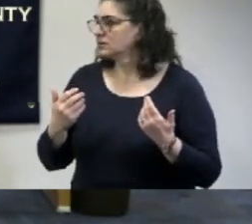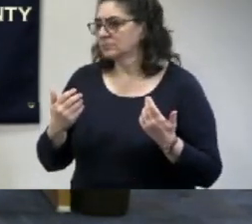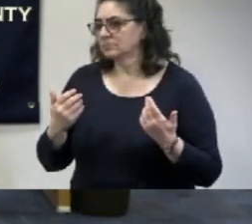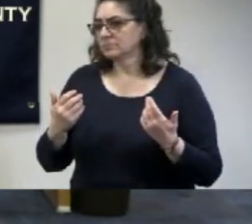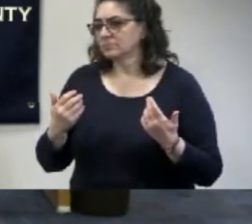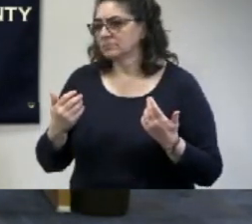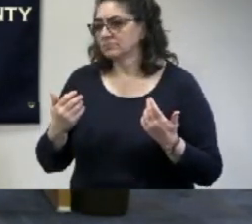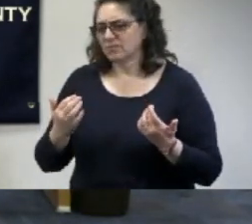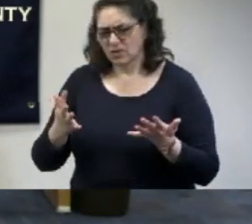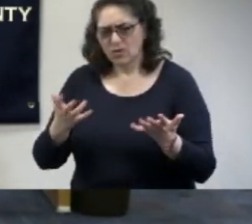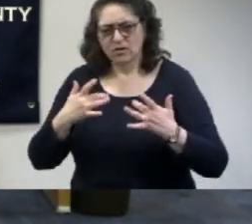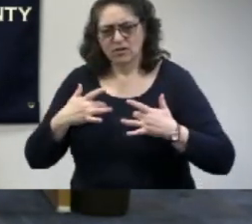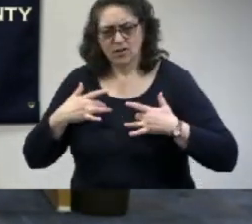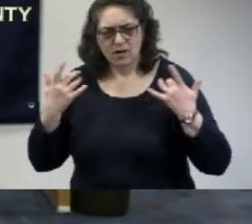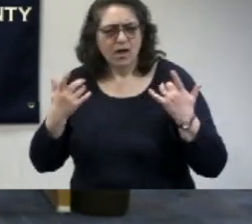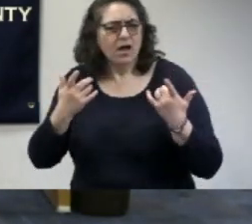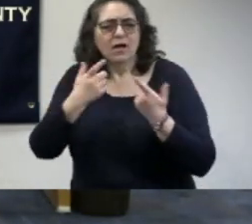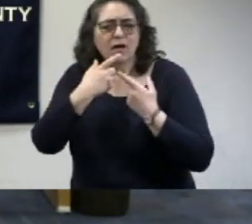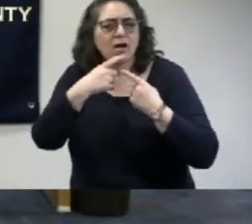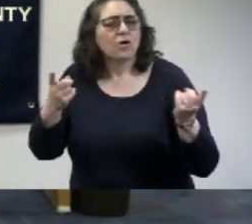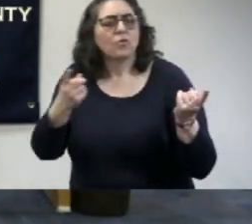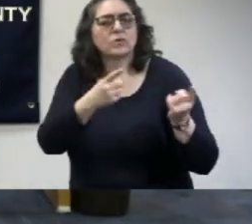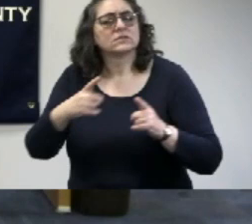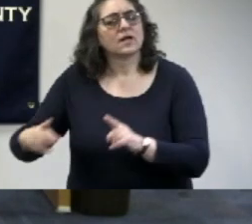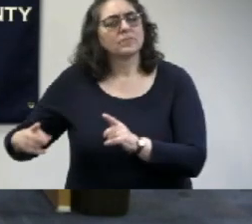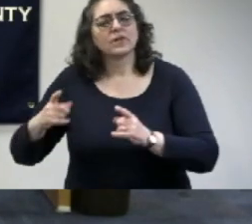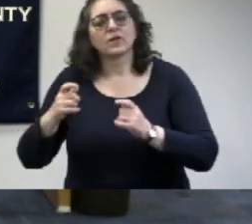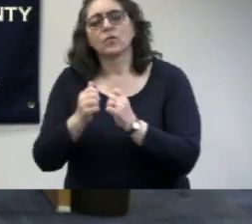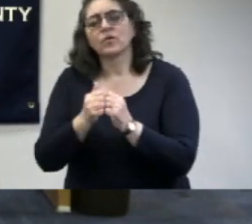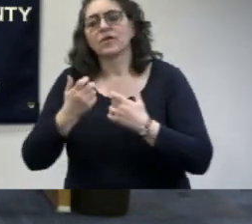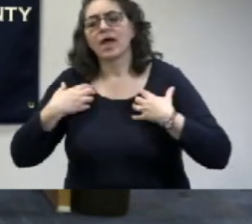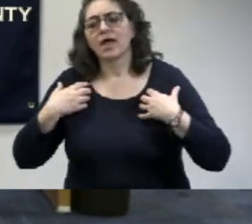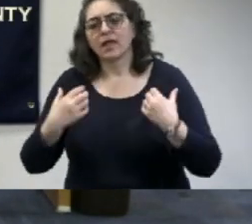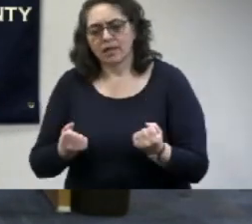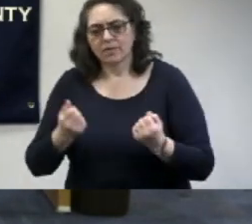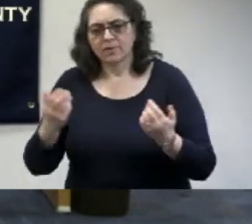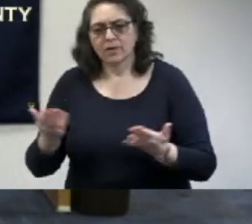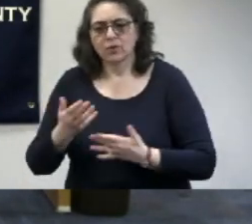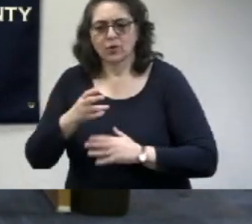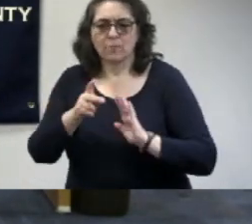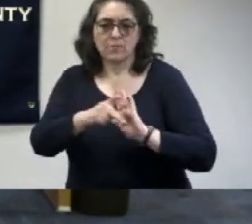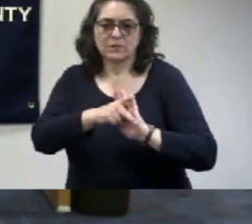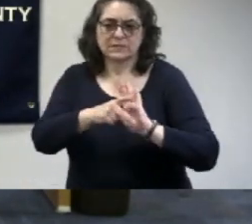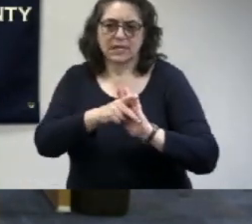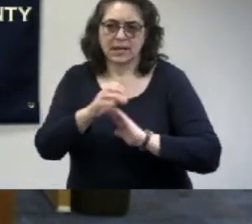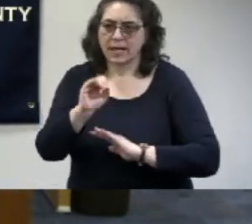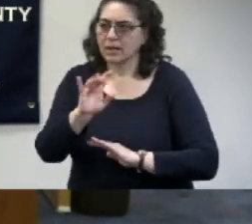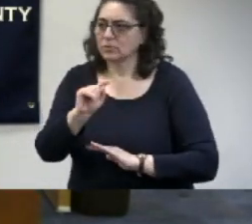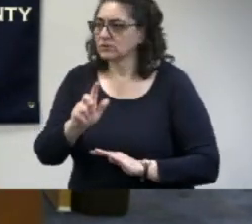present on the state of health in the county of Passaic. Come on up, Dr. Gungill.